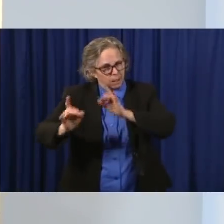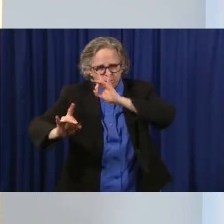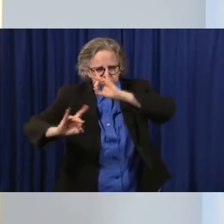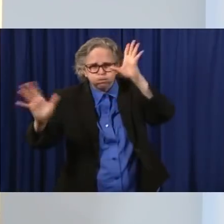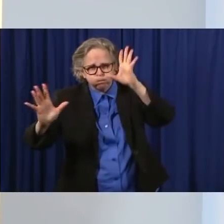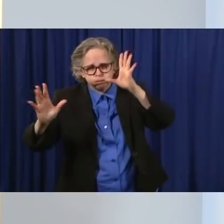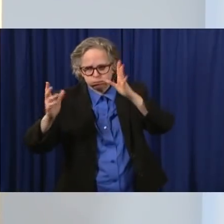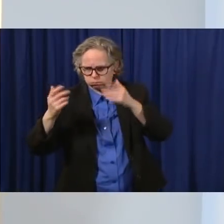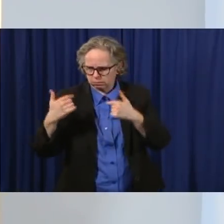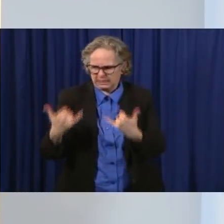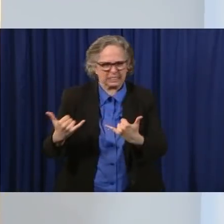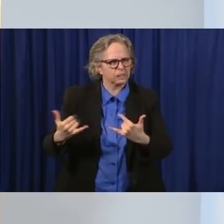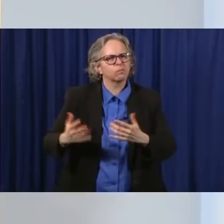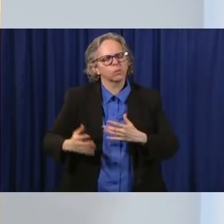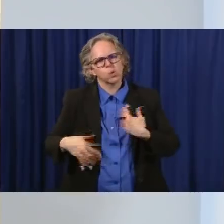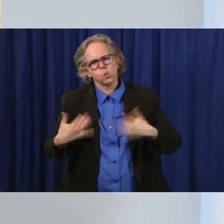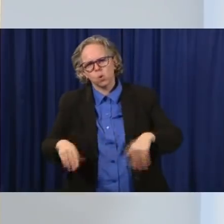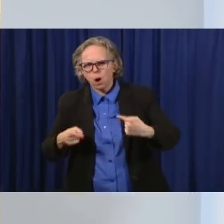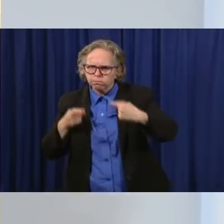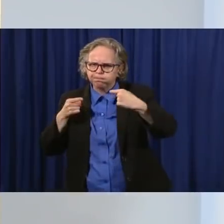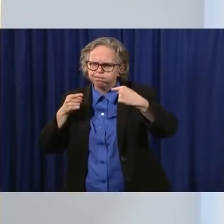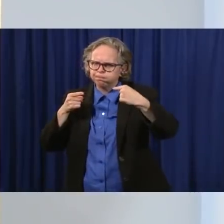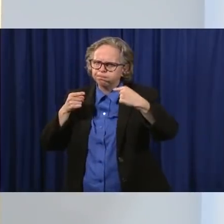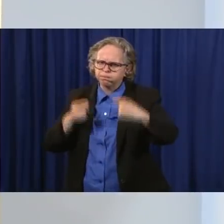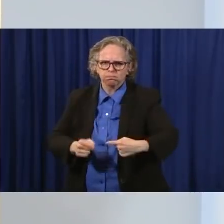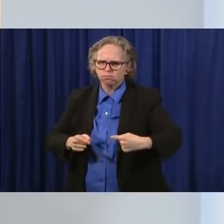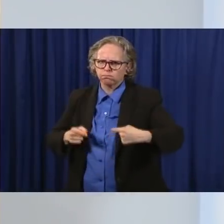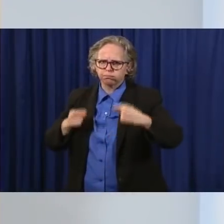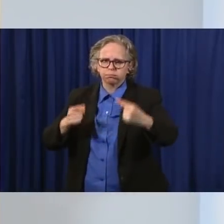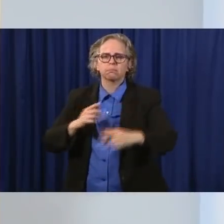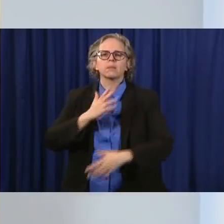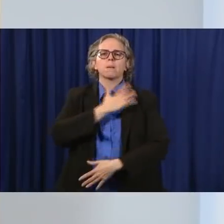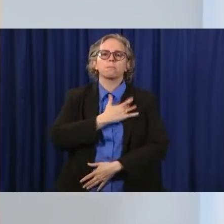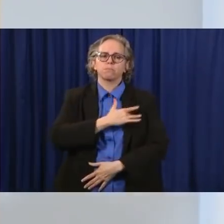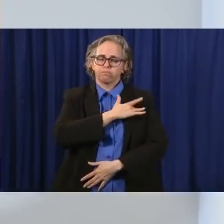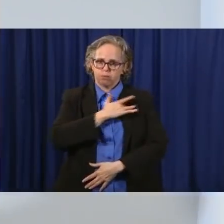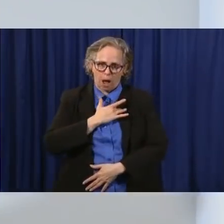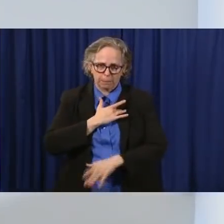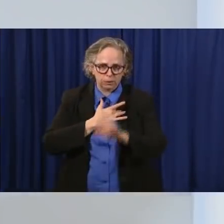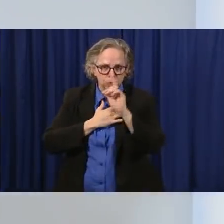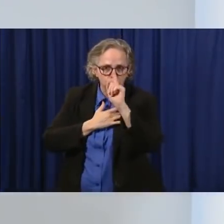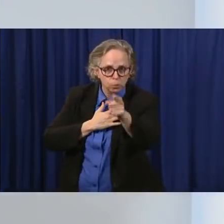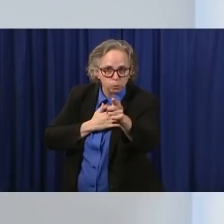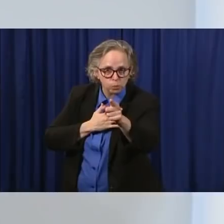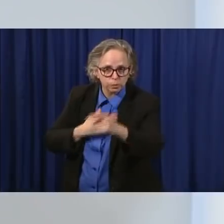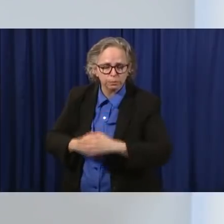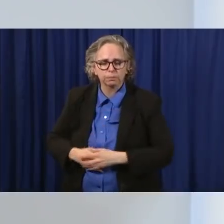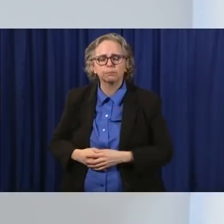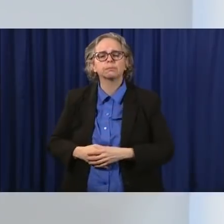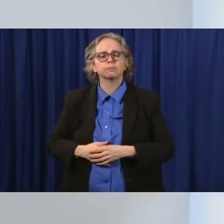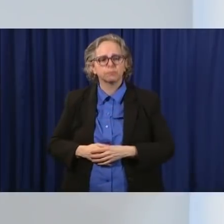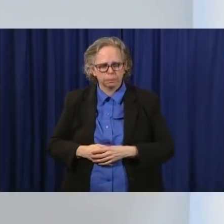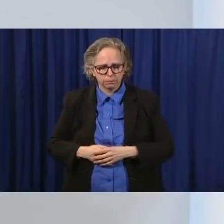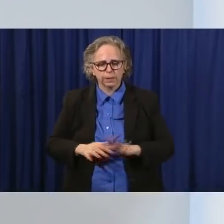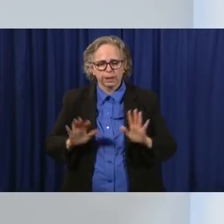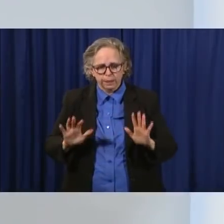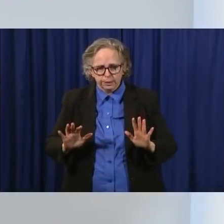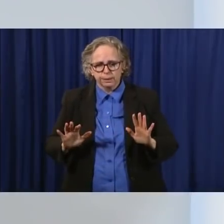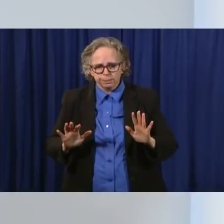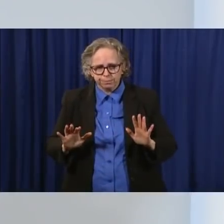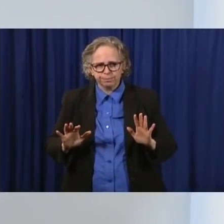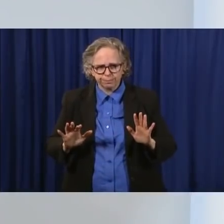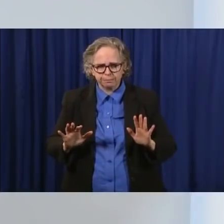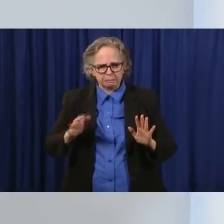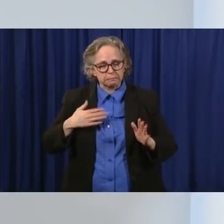it is. I can promise all of them. I don't know anything that through